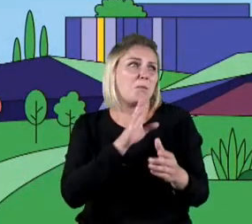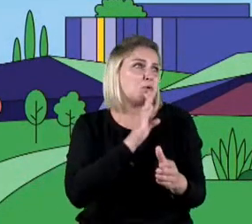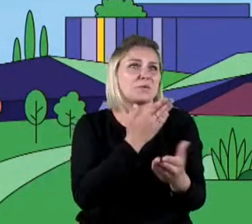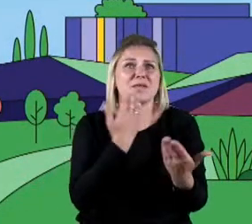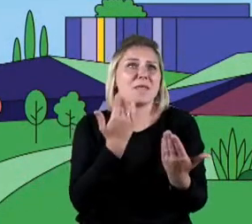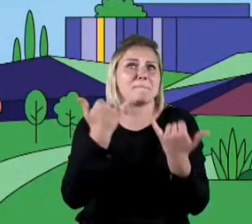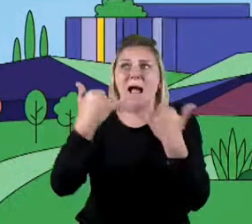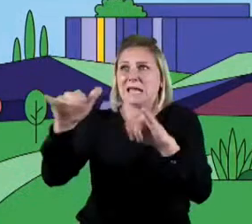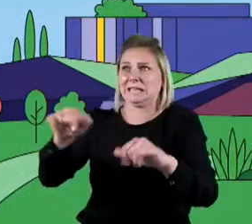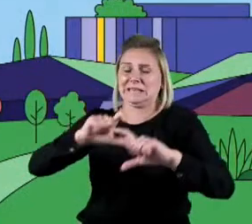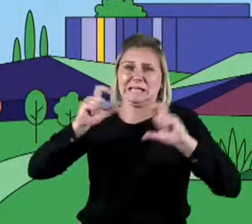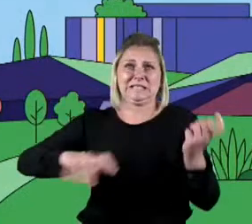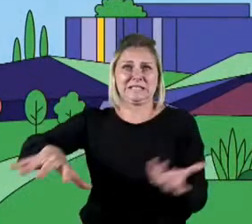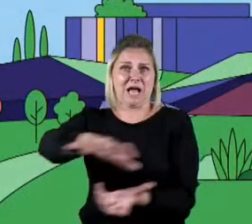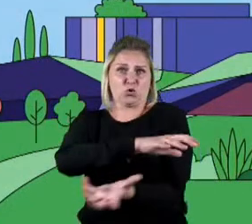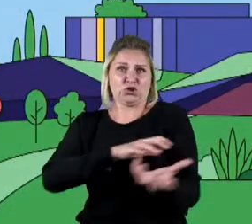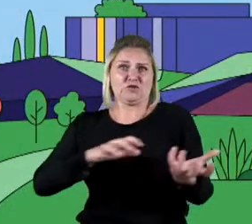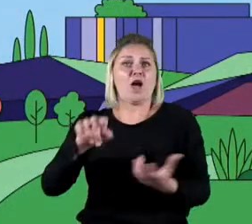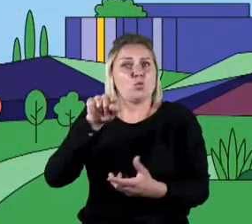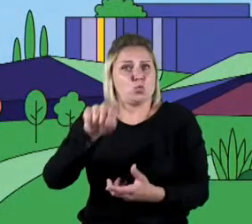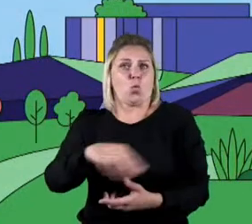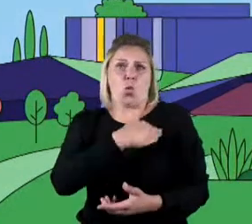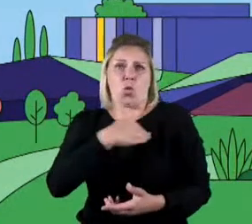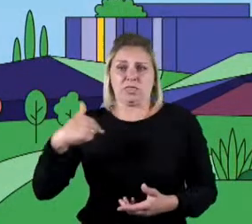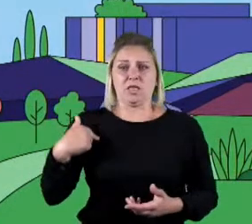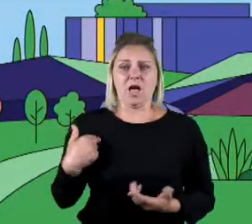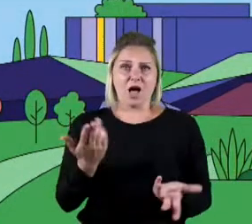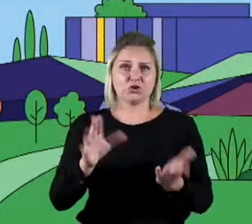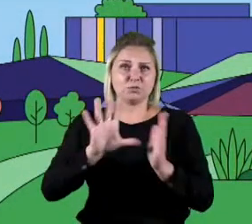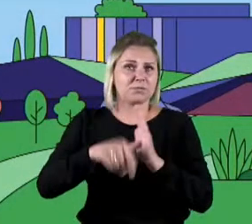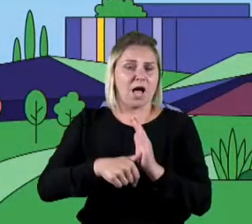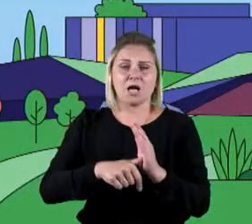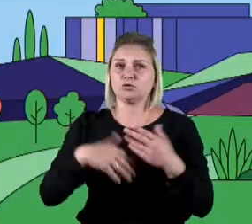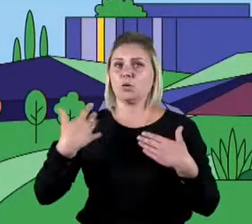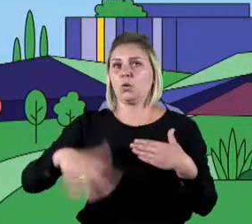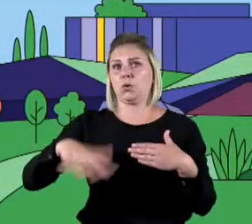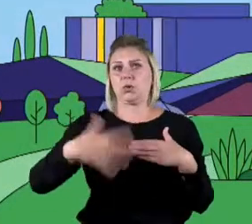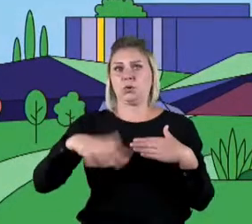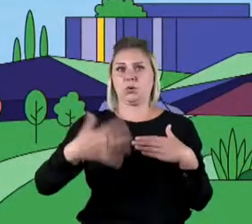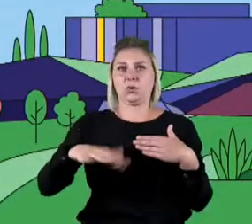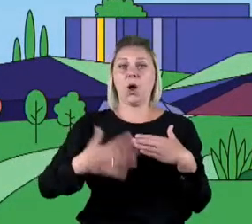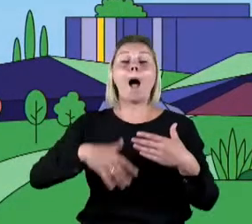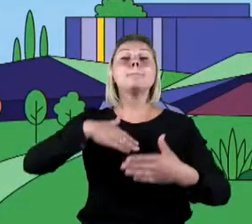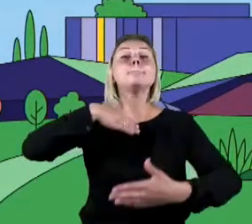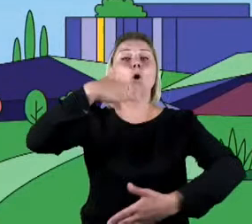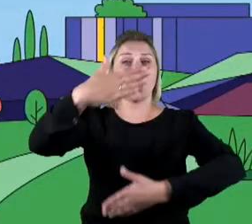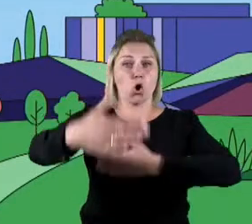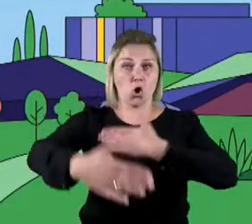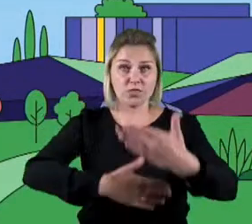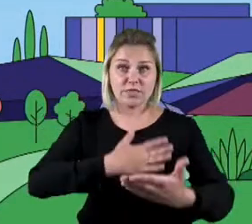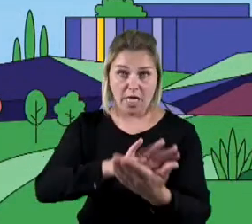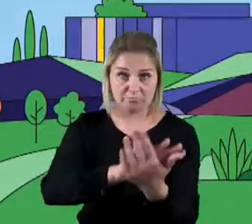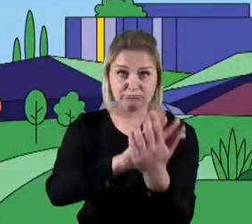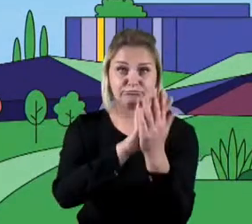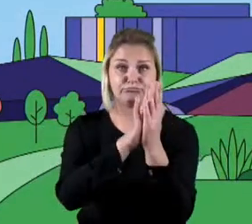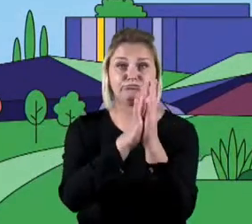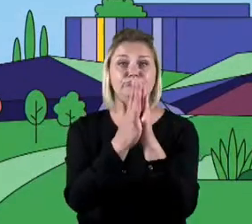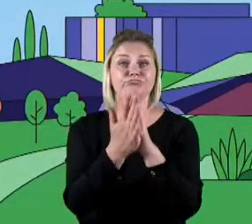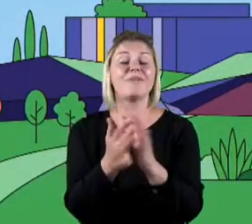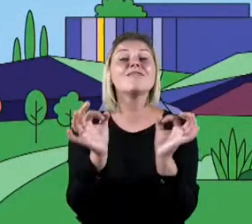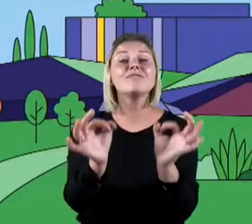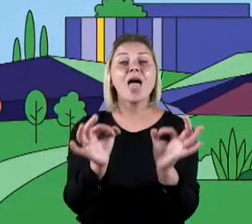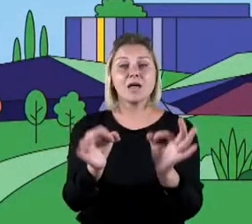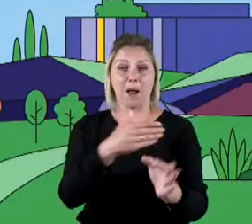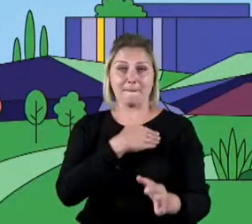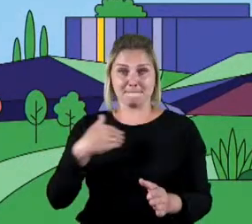No other city on a world scale did not have such results. Then we underwent a transformation, and